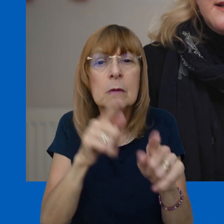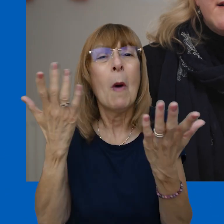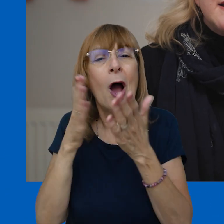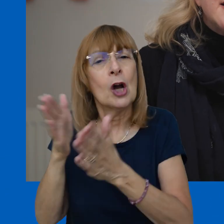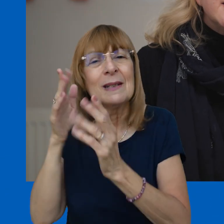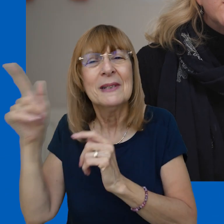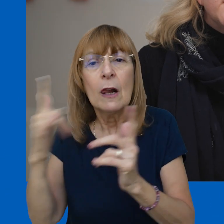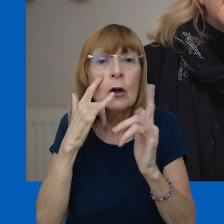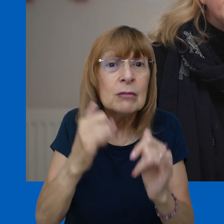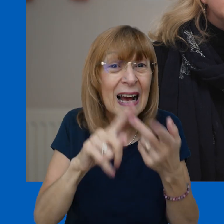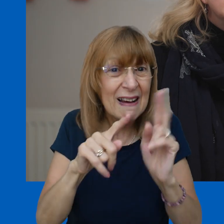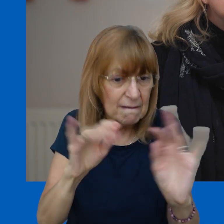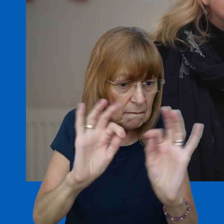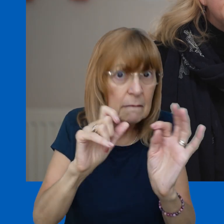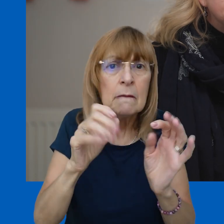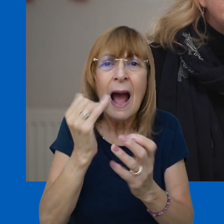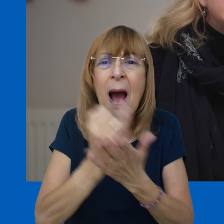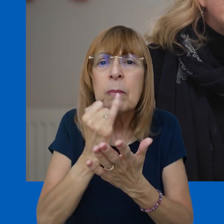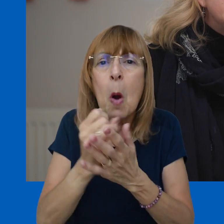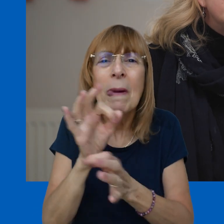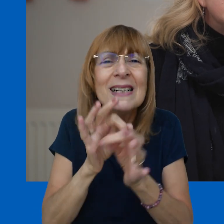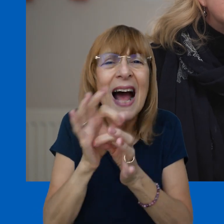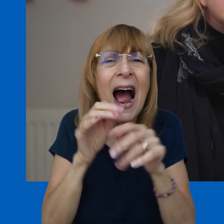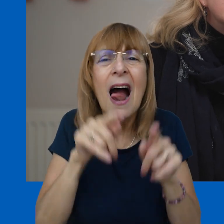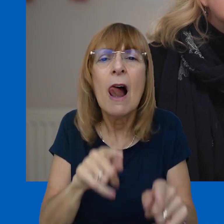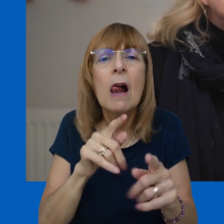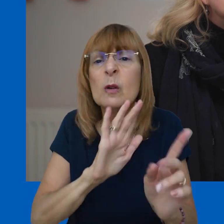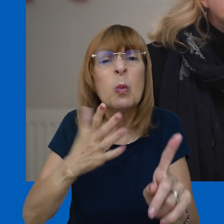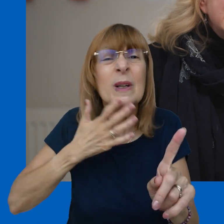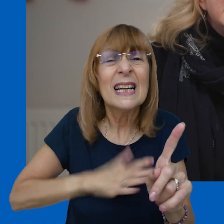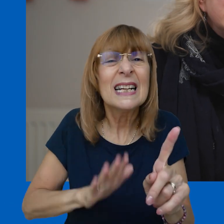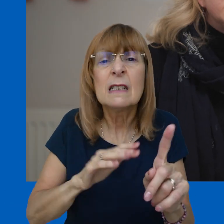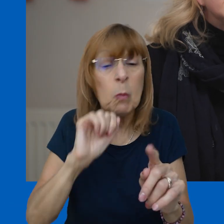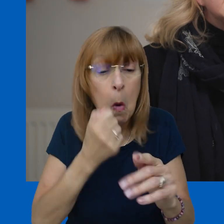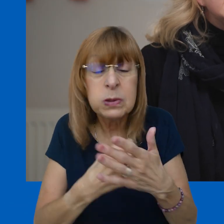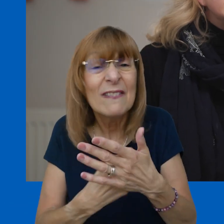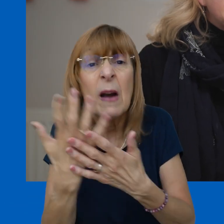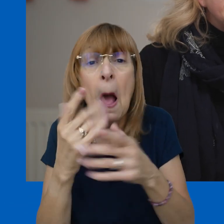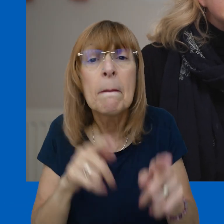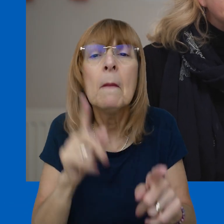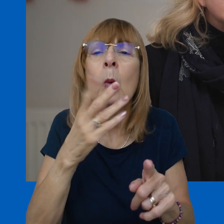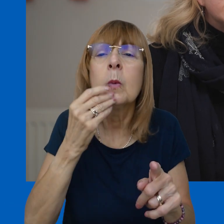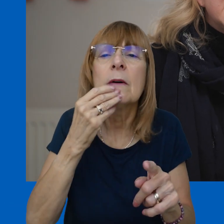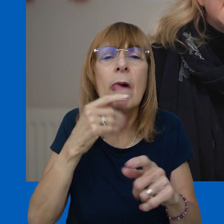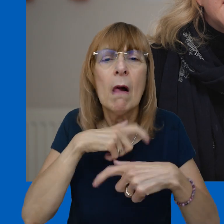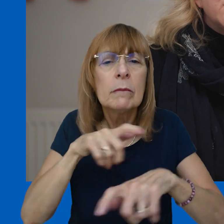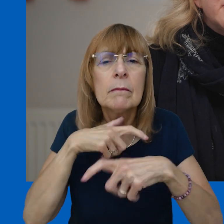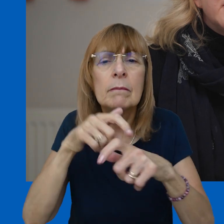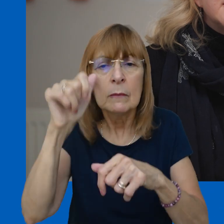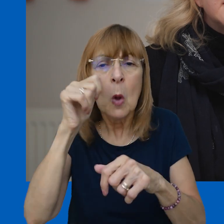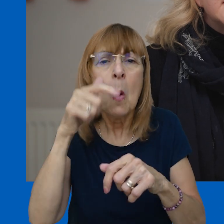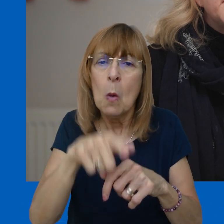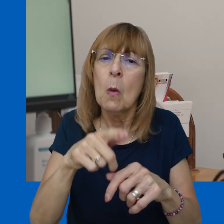this doesn't guarantee that you won't have them or that they will never develop in the future, so it's really useful to continue having the cervical screening test